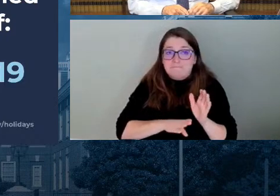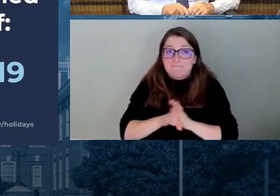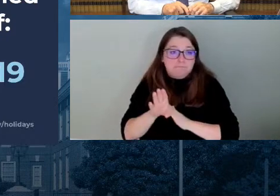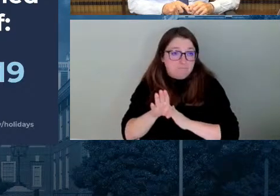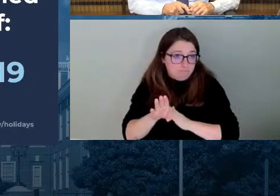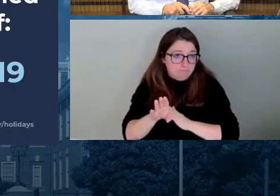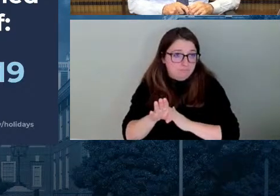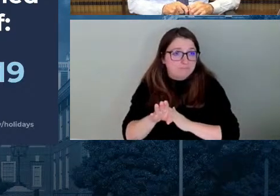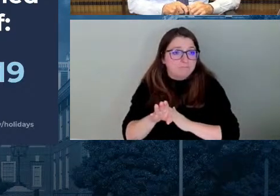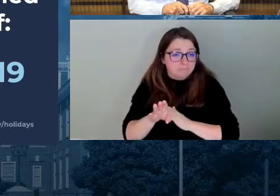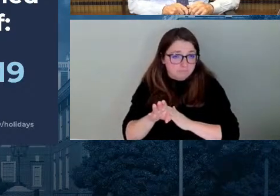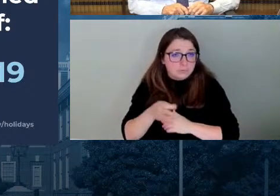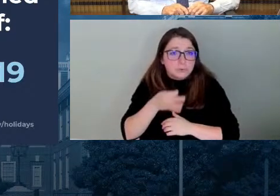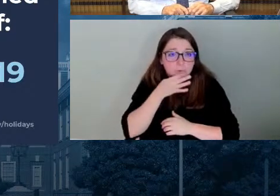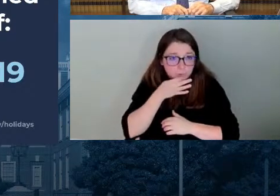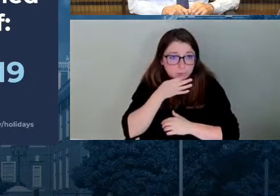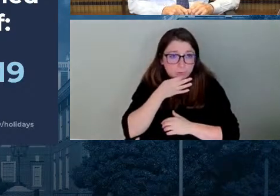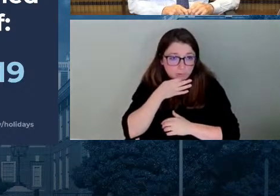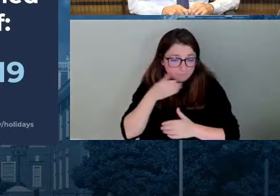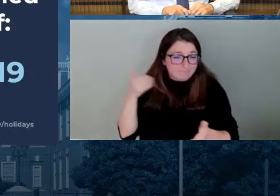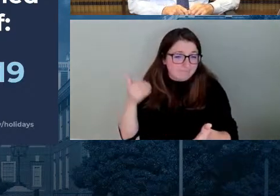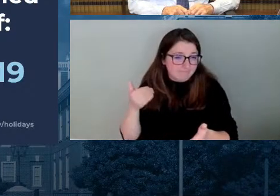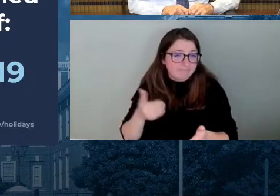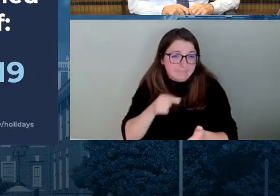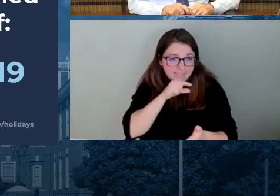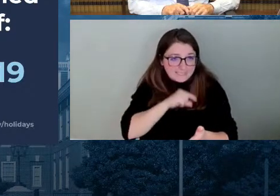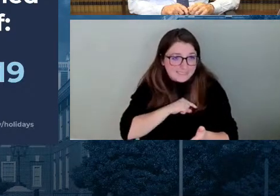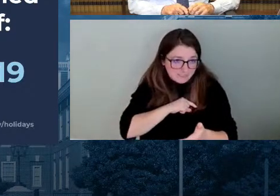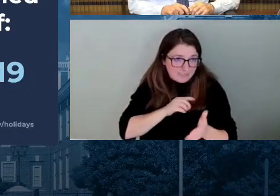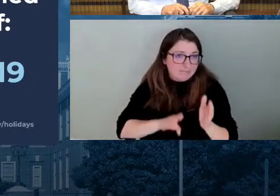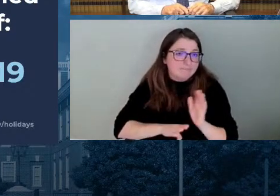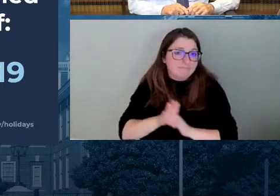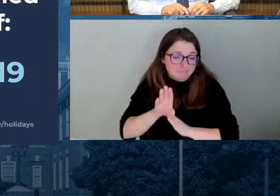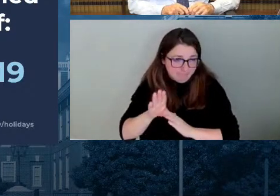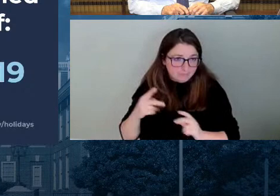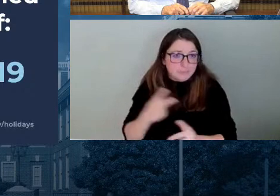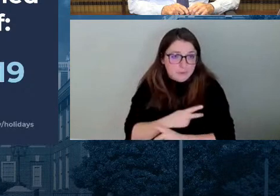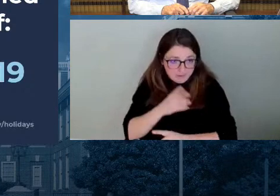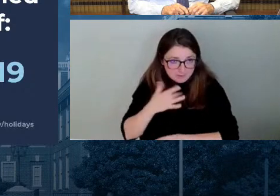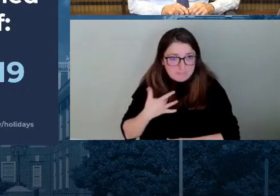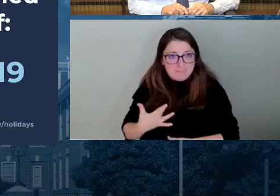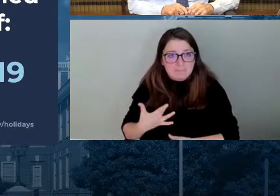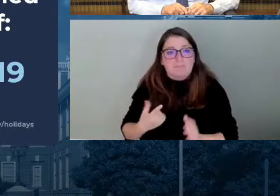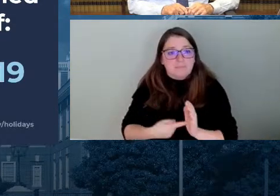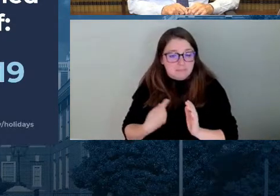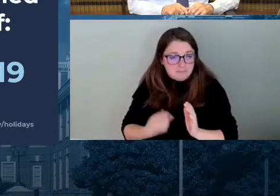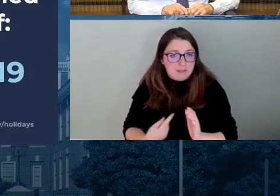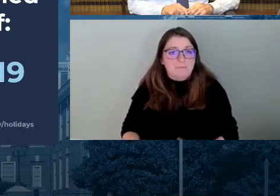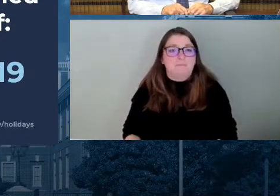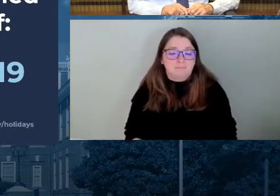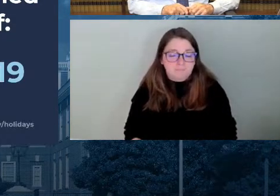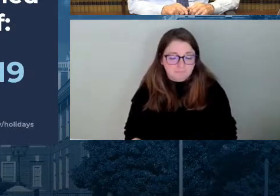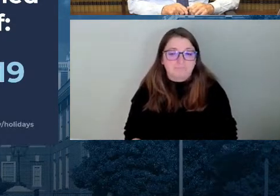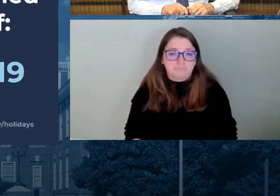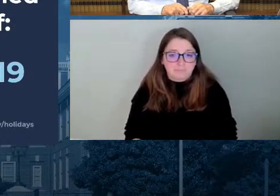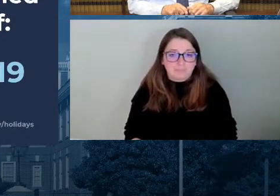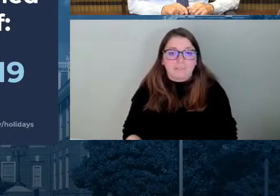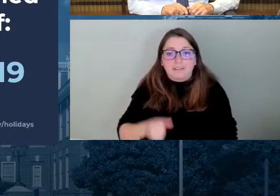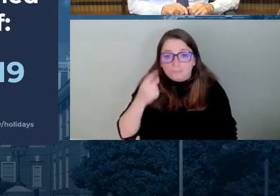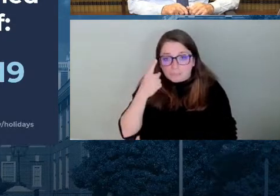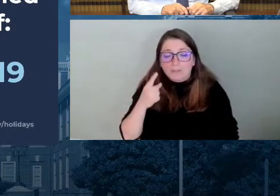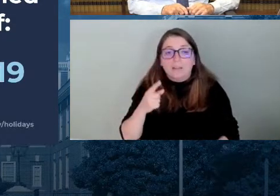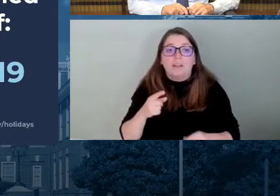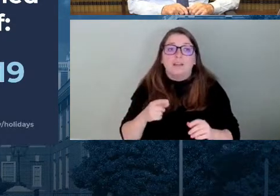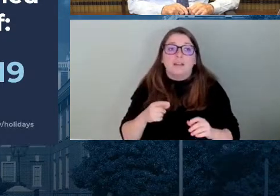as we approach Thanksgiving. But the fundamental message really is that we are concerned about the combined